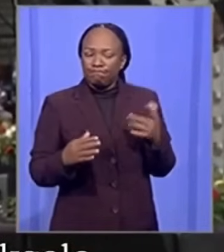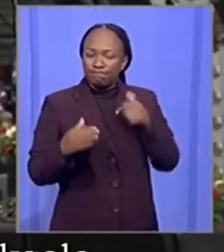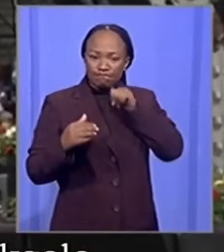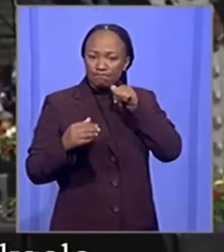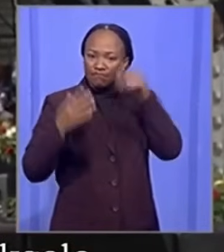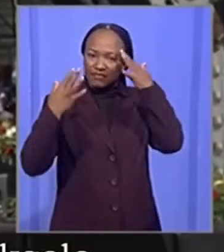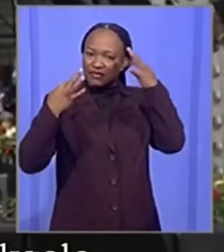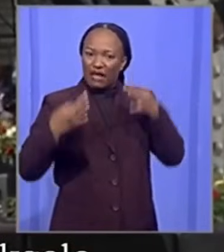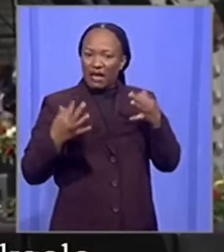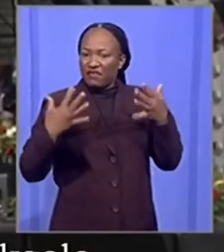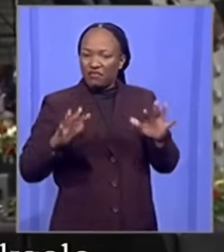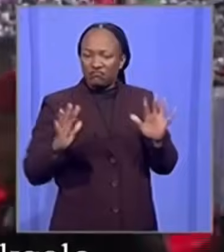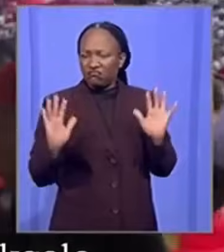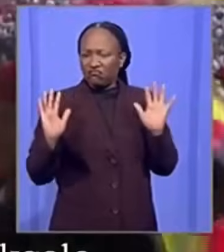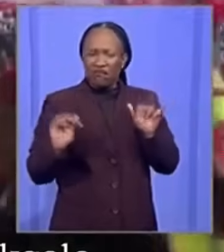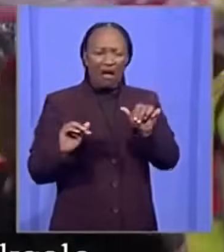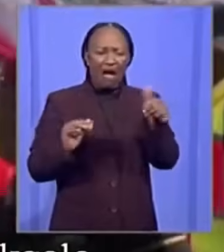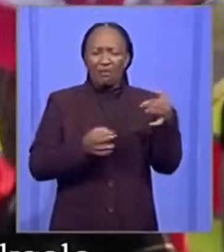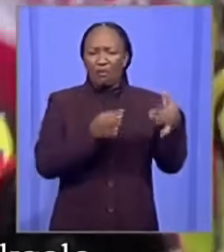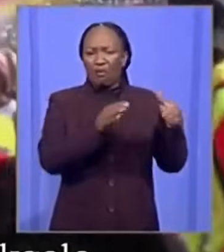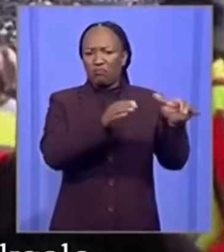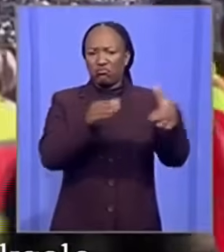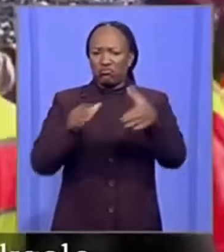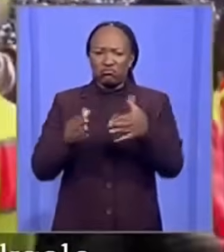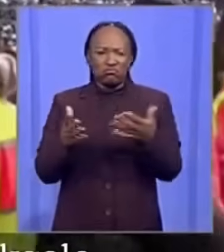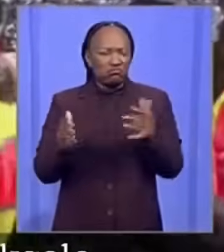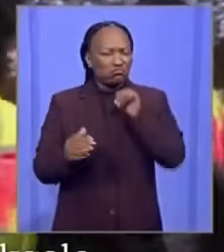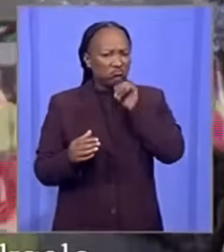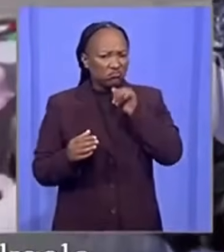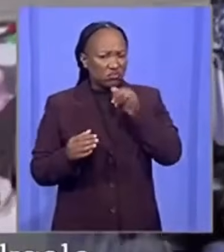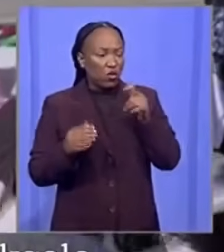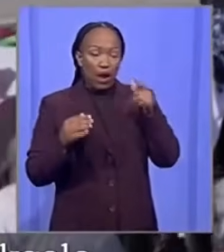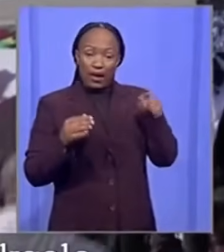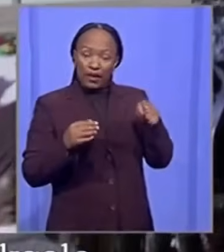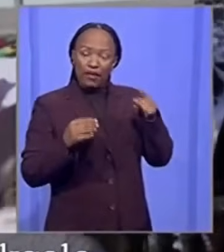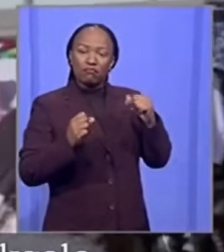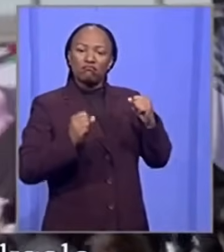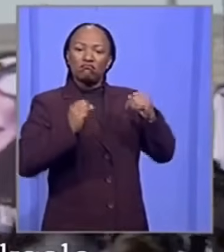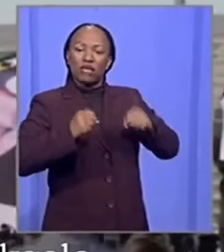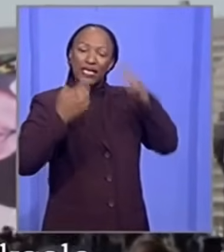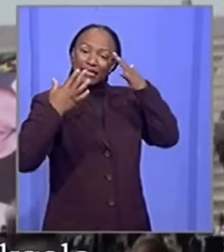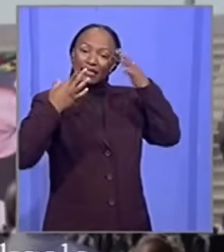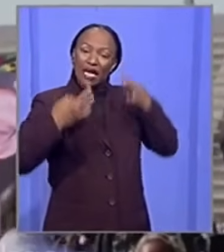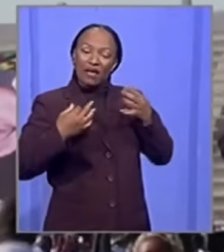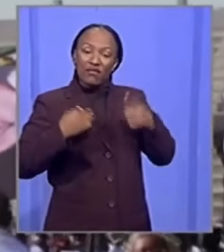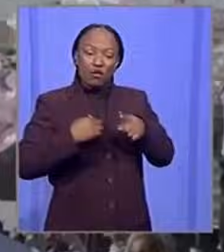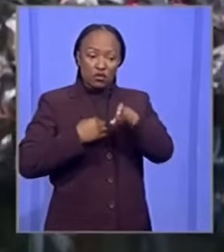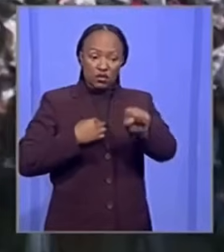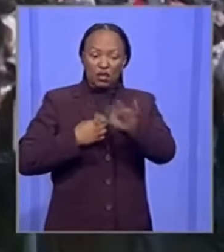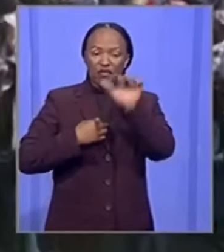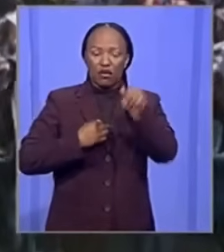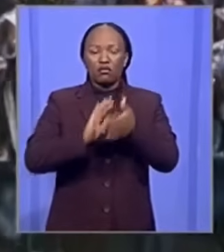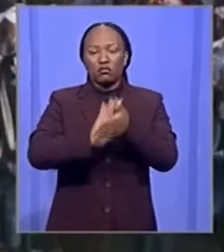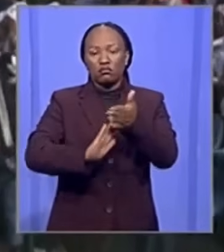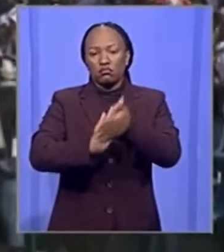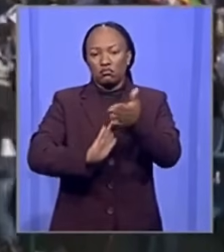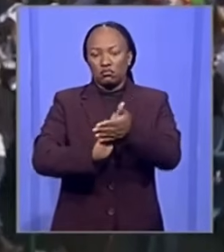meng ya dipolotiki e reng ka ha e dumela hore qeto ya yona e molemong wa ntshetsopele ya Afrika Borwa le ho lekola le